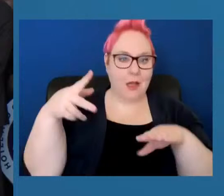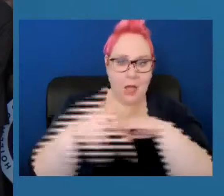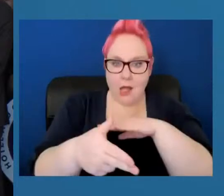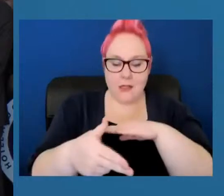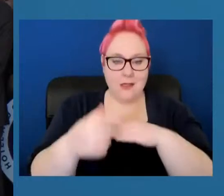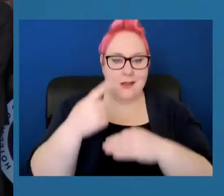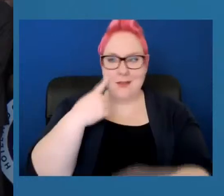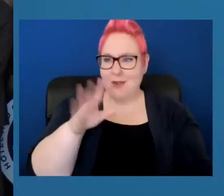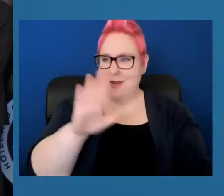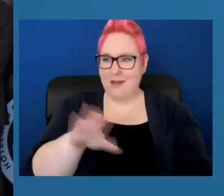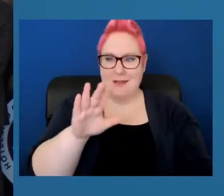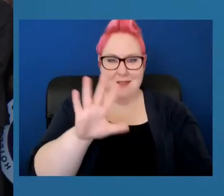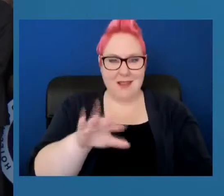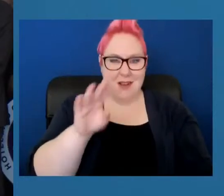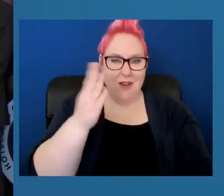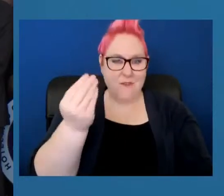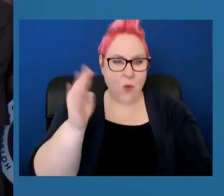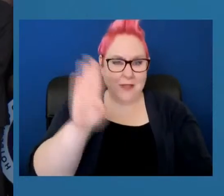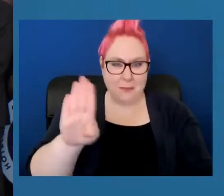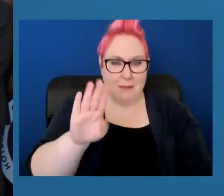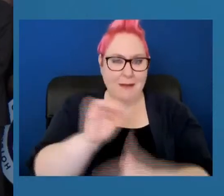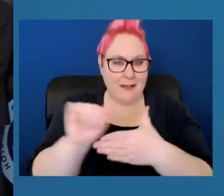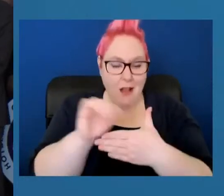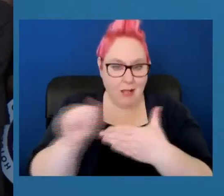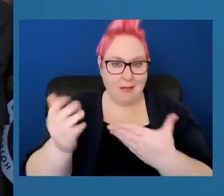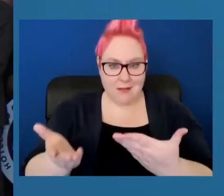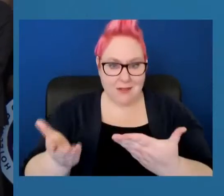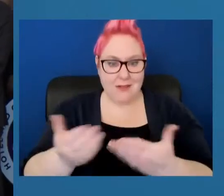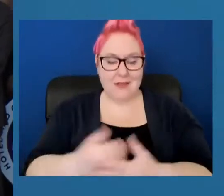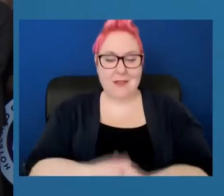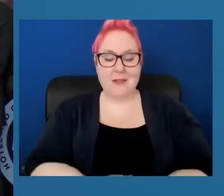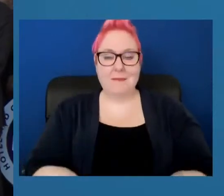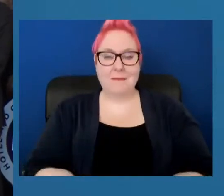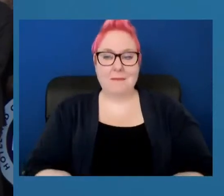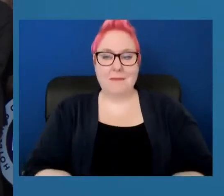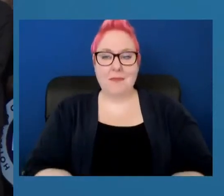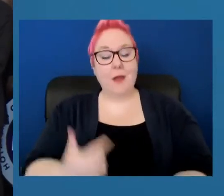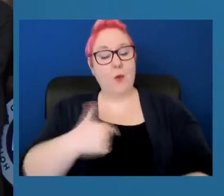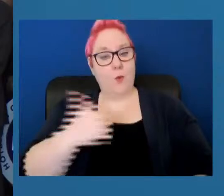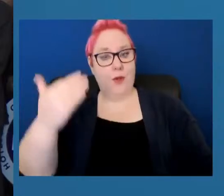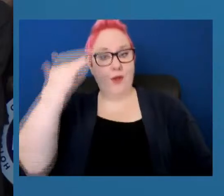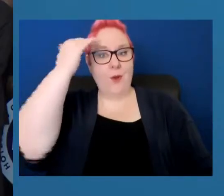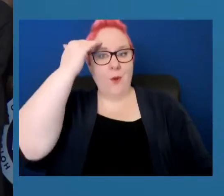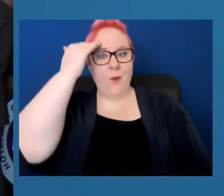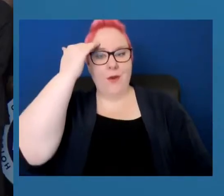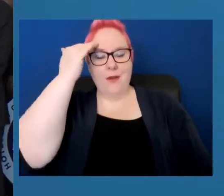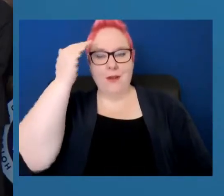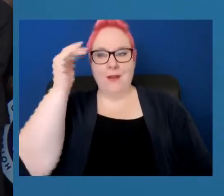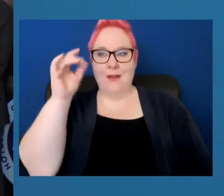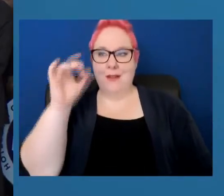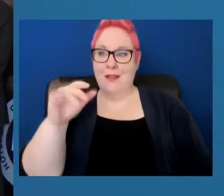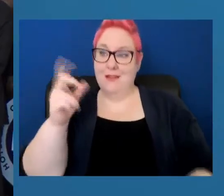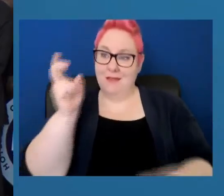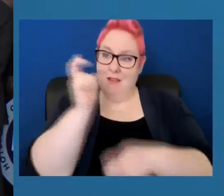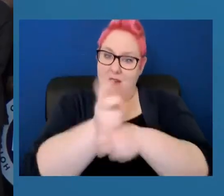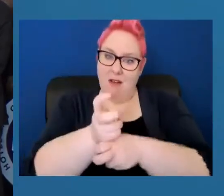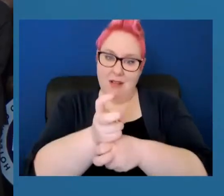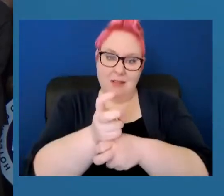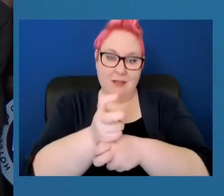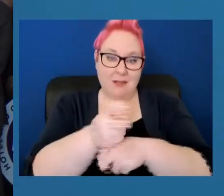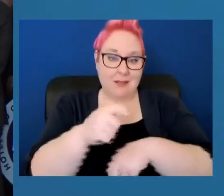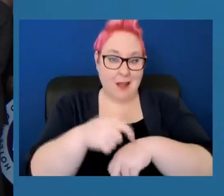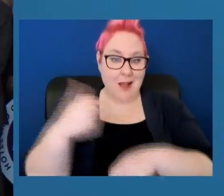roughly $14 billion. And we know that hard times may be